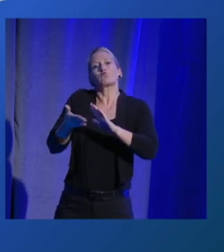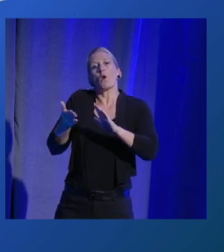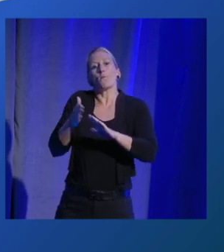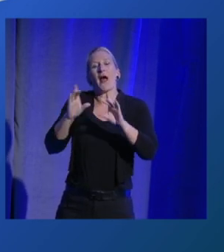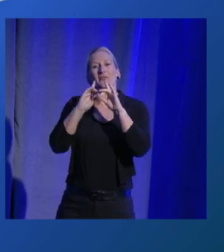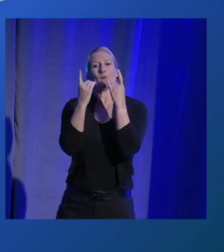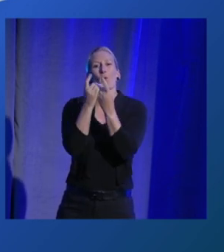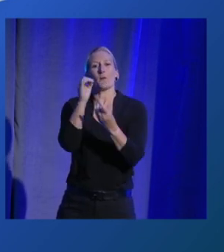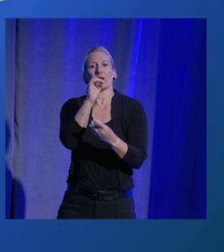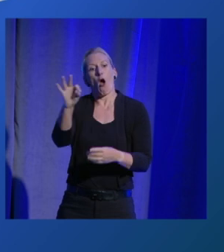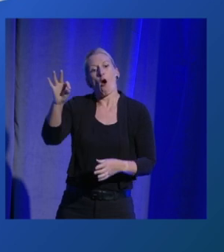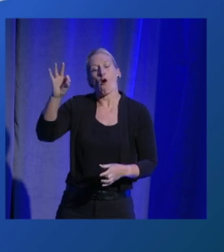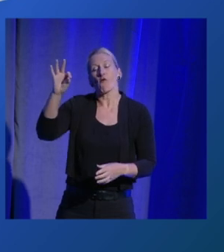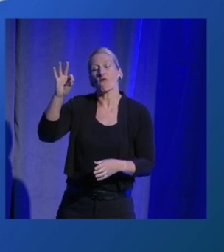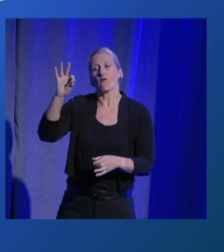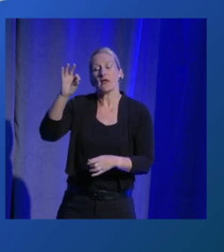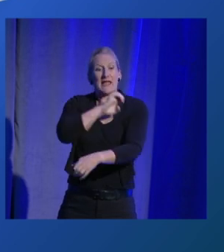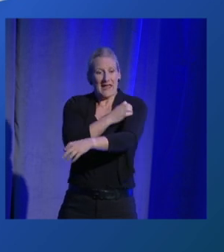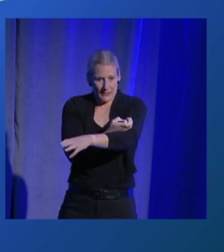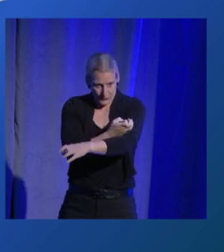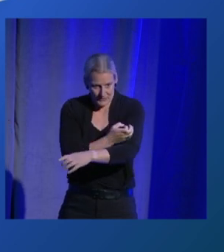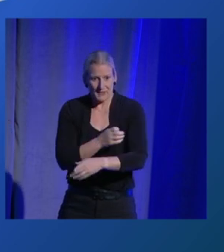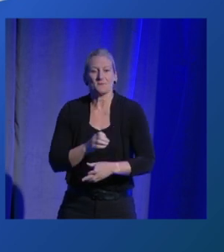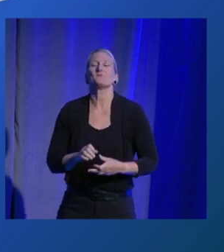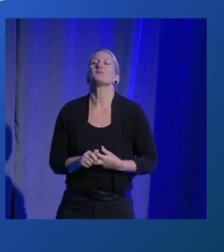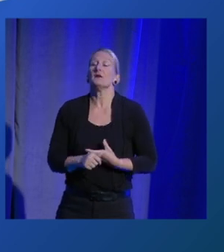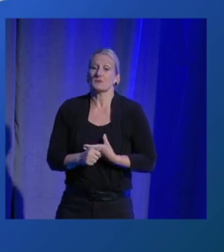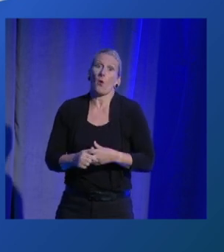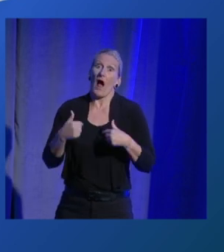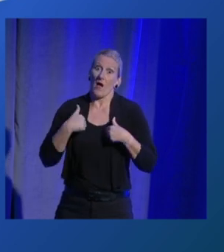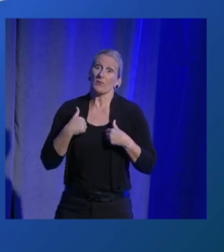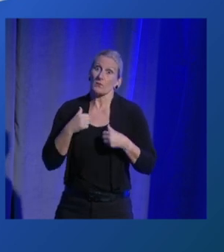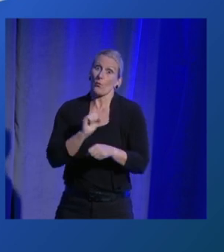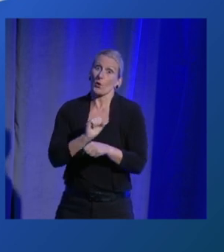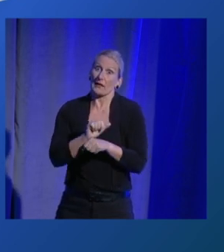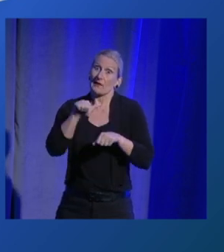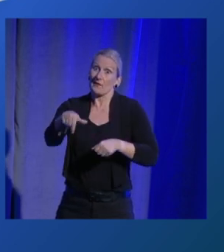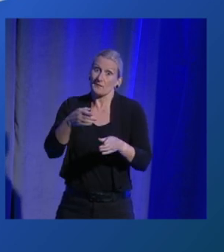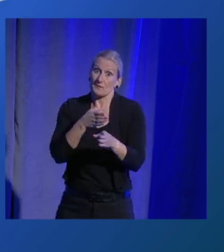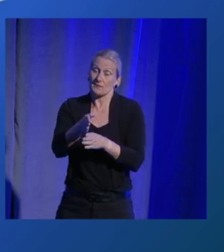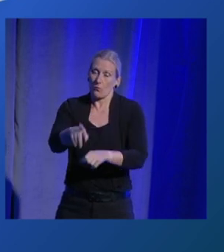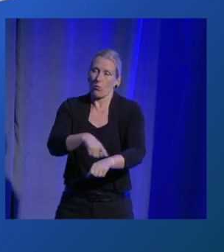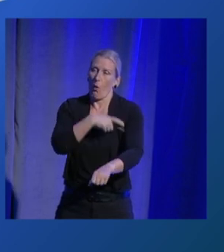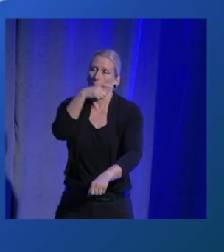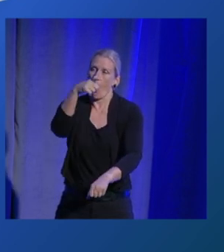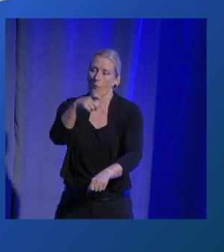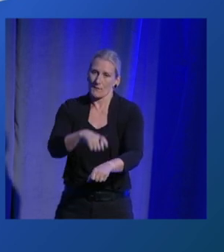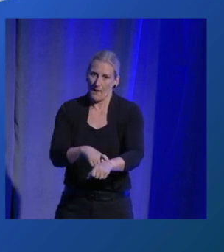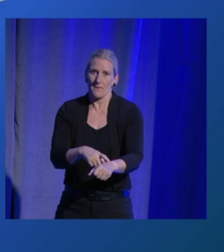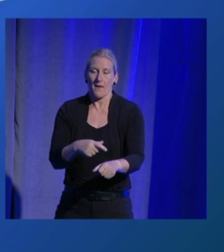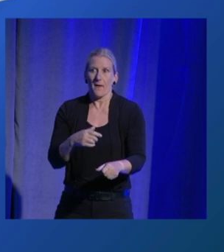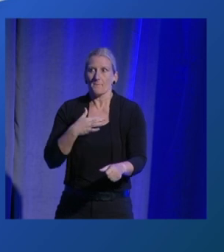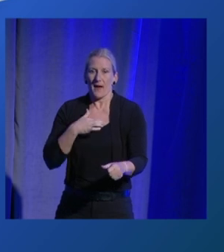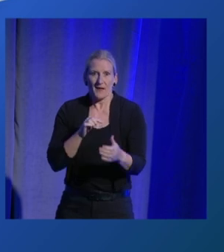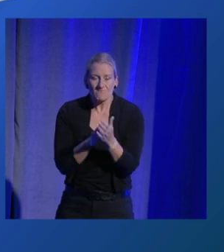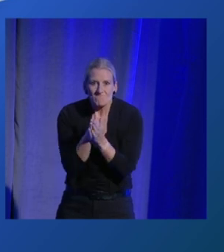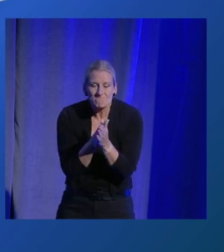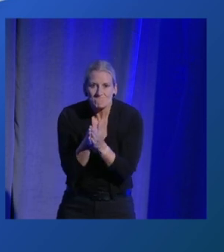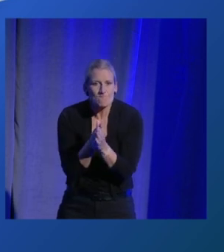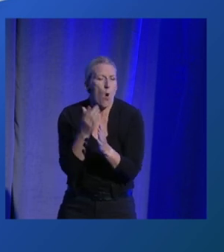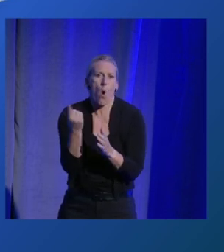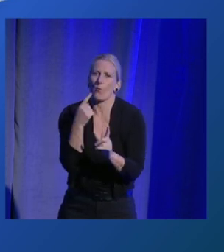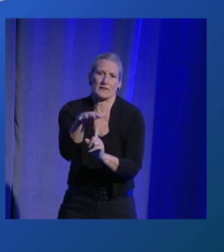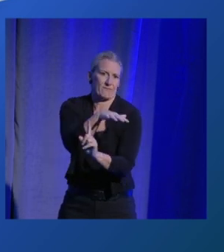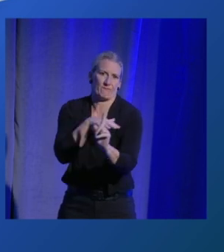Cypress Tupelo swamp um so I've been in this business for a long time my passion has always been the environment I would